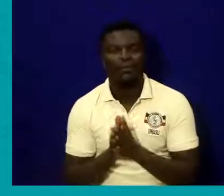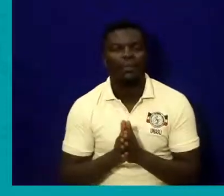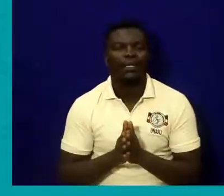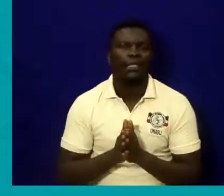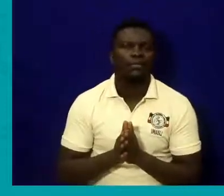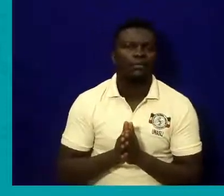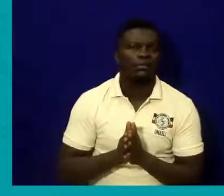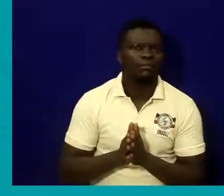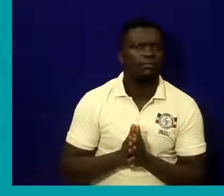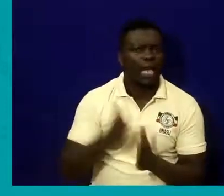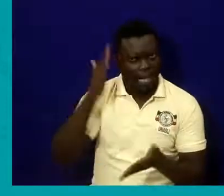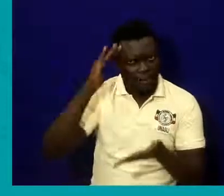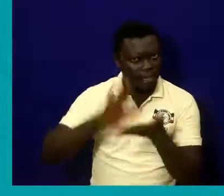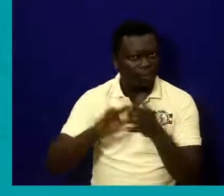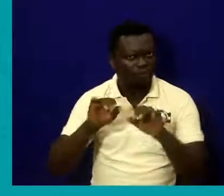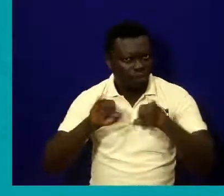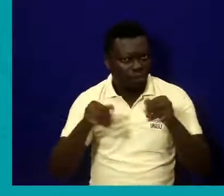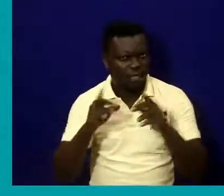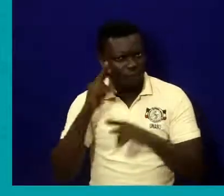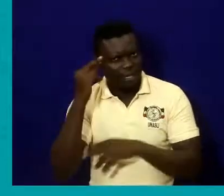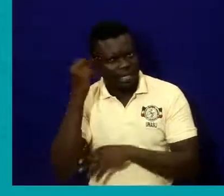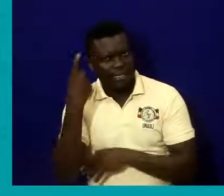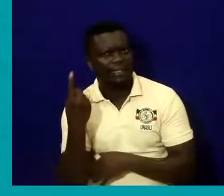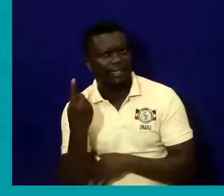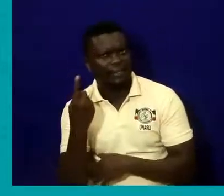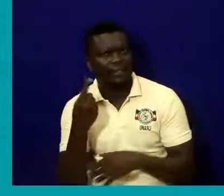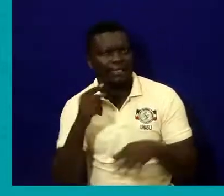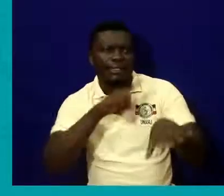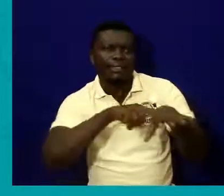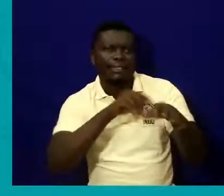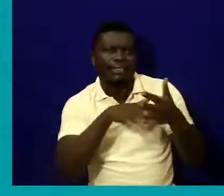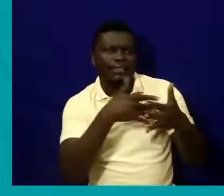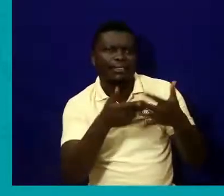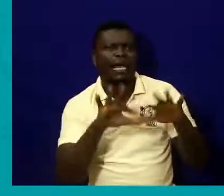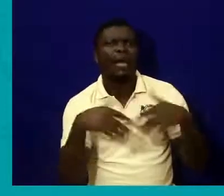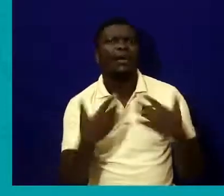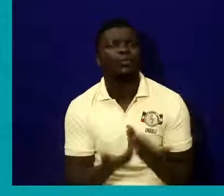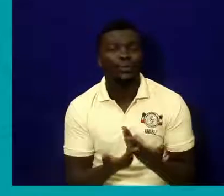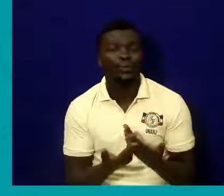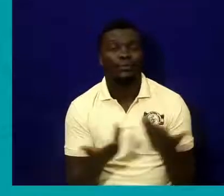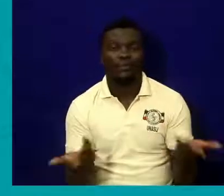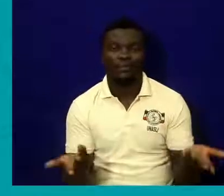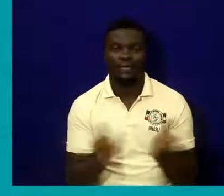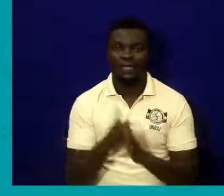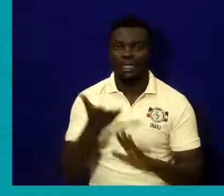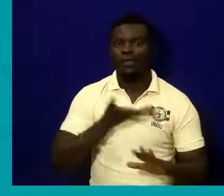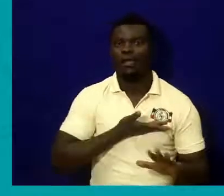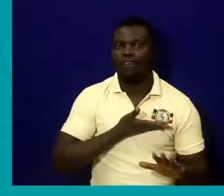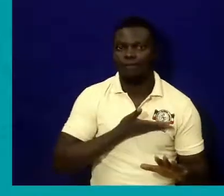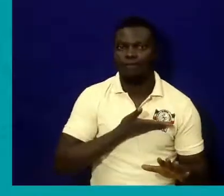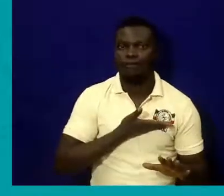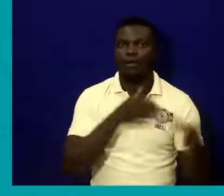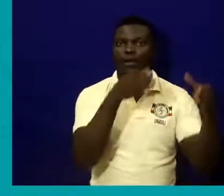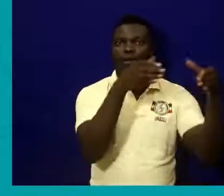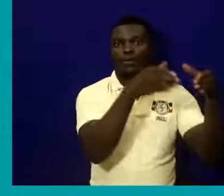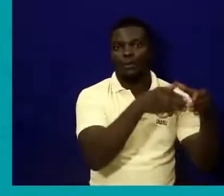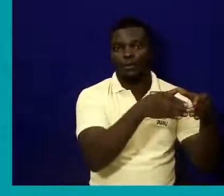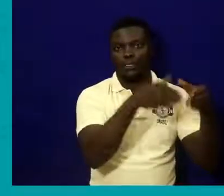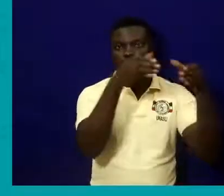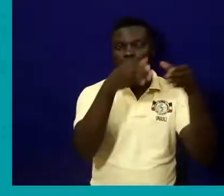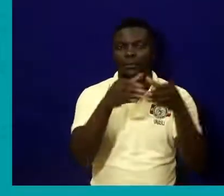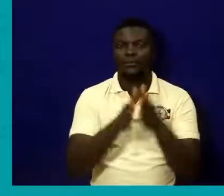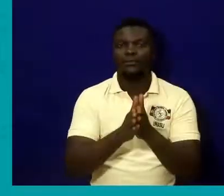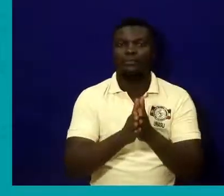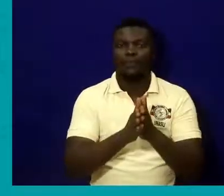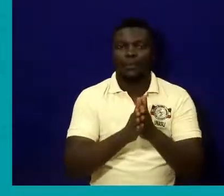Dear Lana, I believe we are now trying to understand what the periodic table looks like. So we have groups,